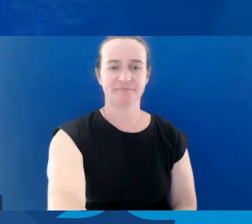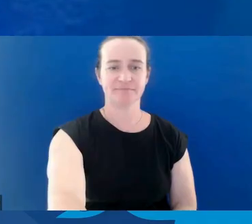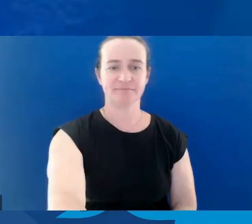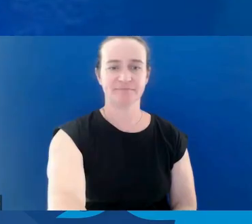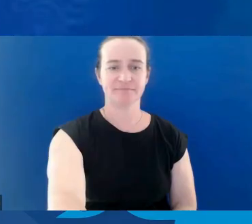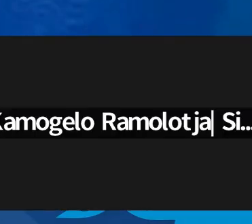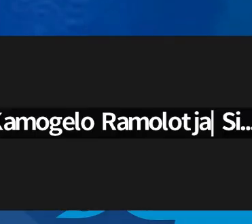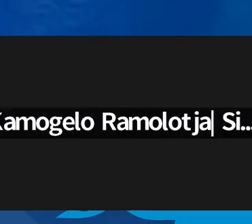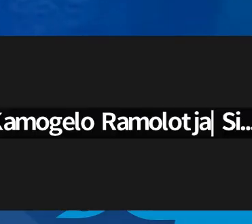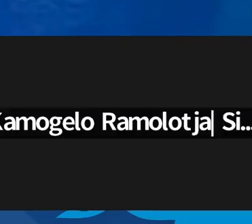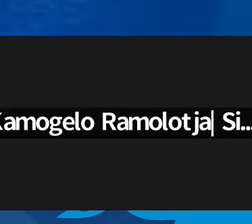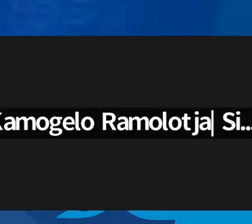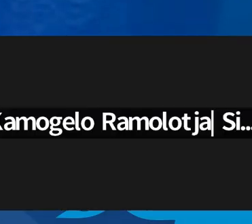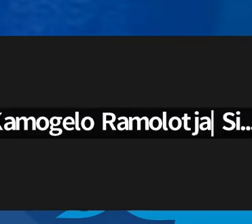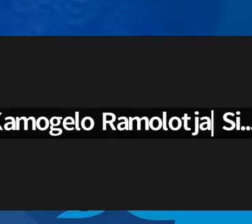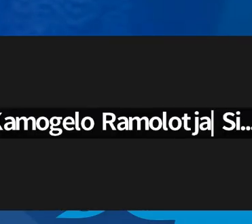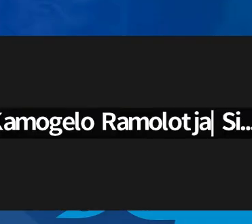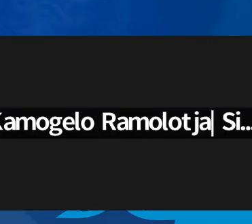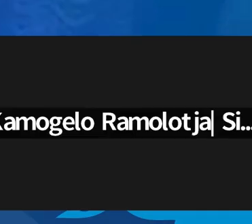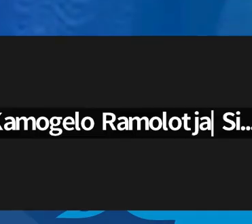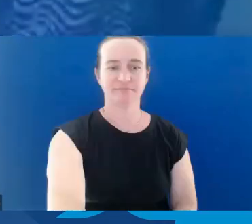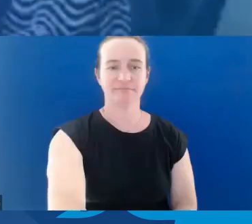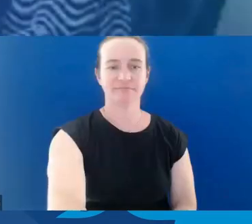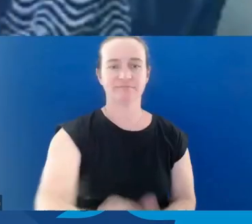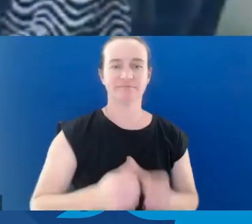Anyway, the NACOSA podcast.